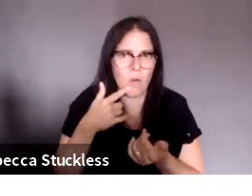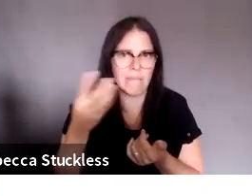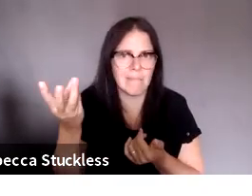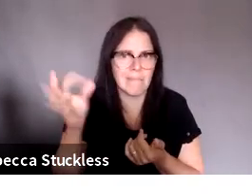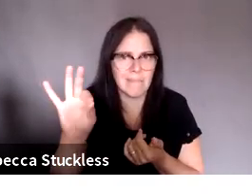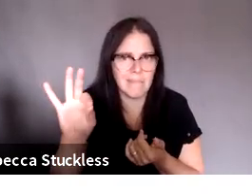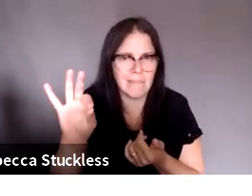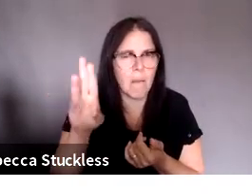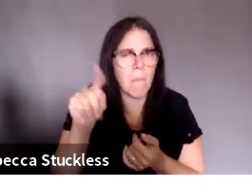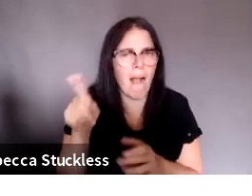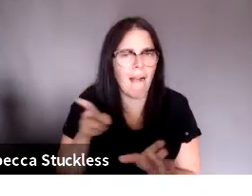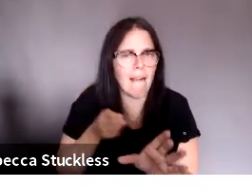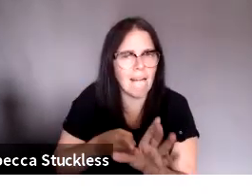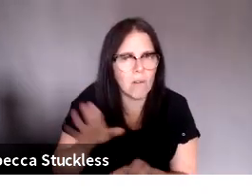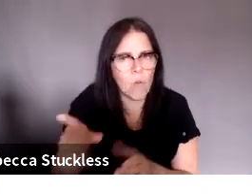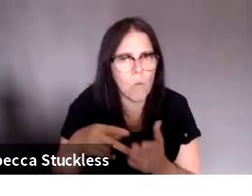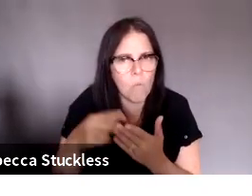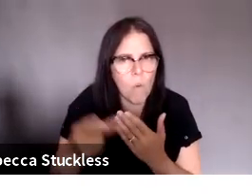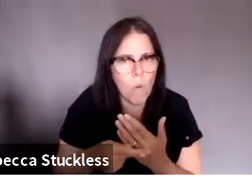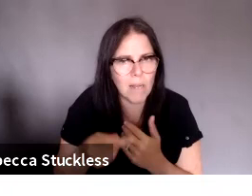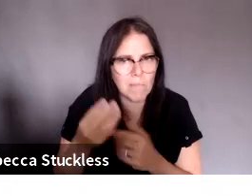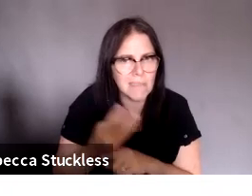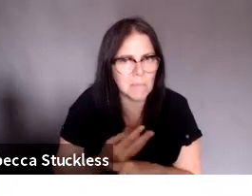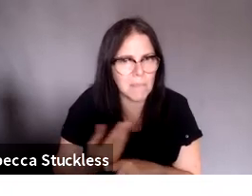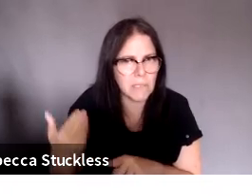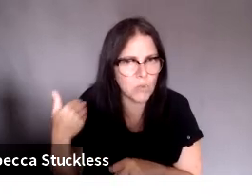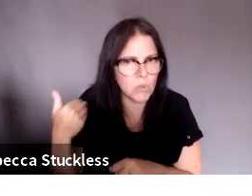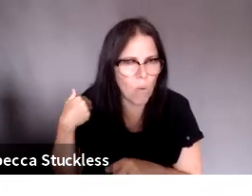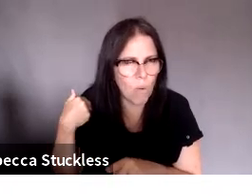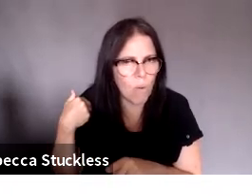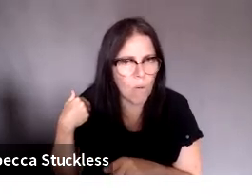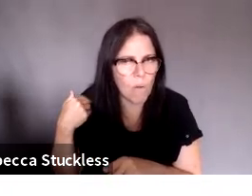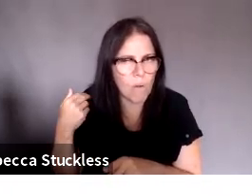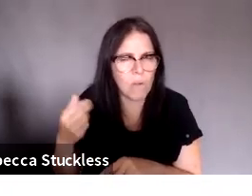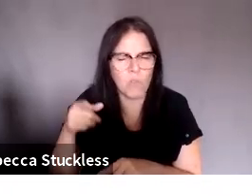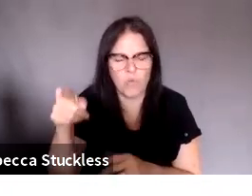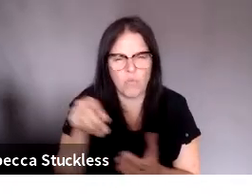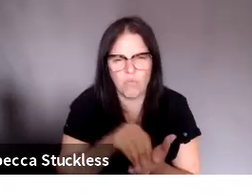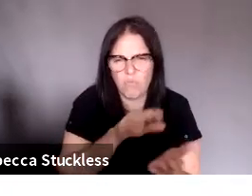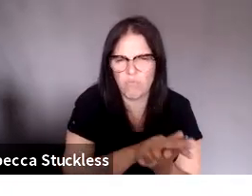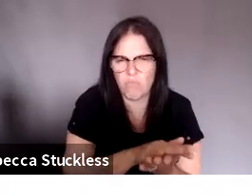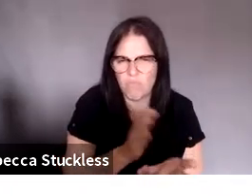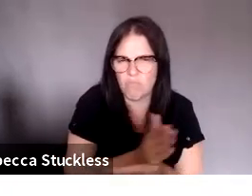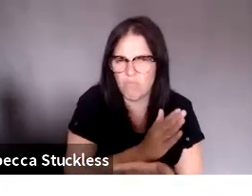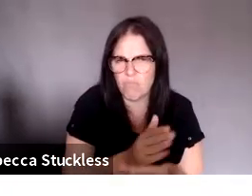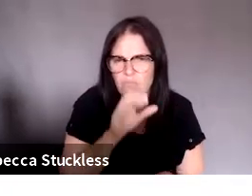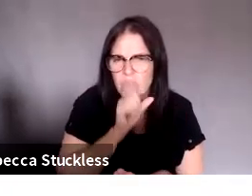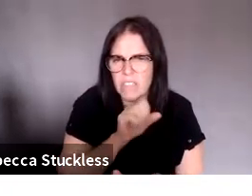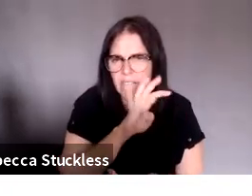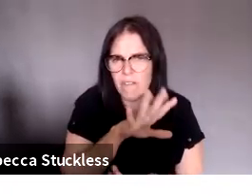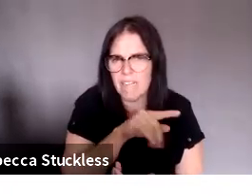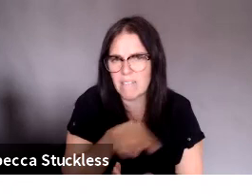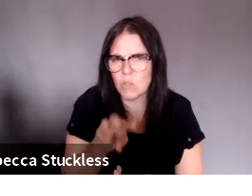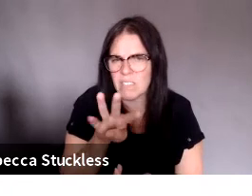she only started your program 6 months ago, and you have that she's in between 45 and 64.